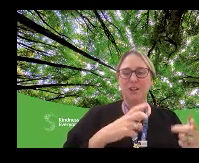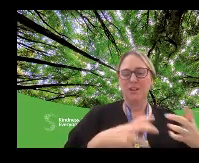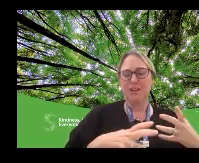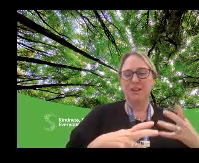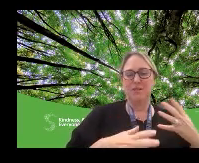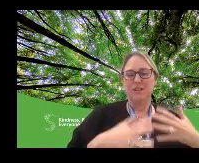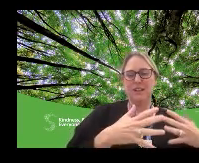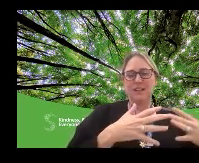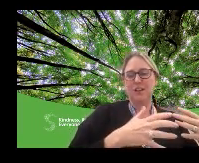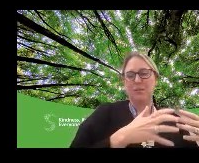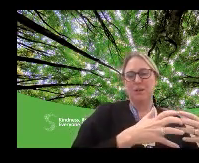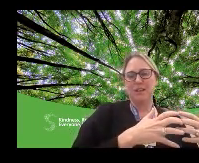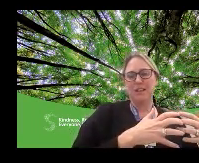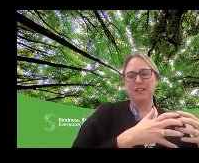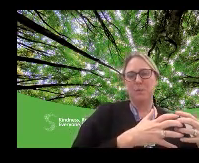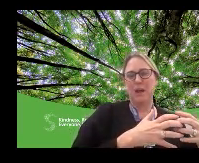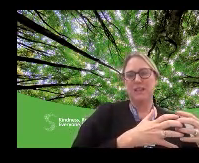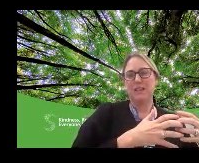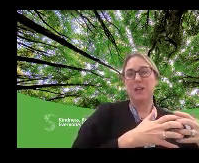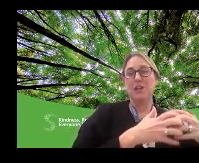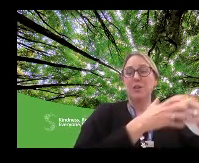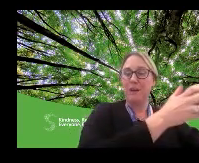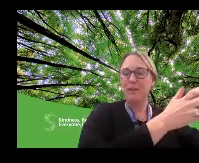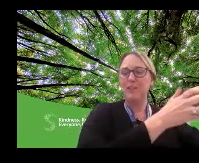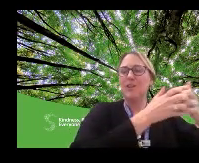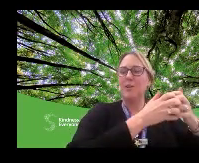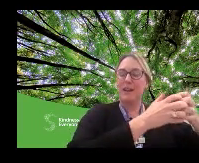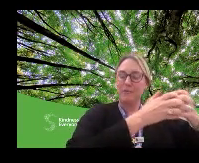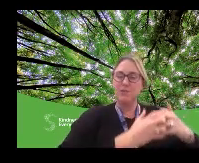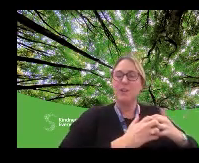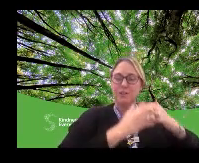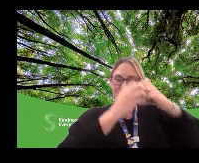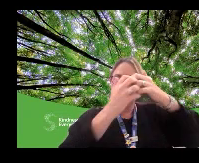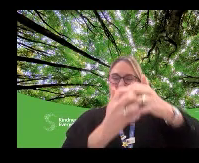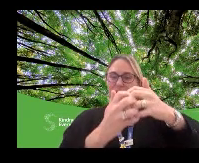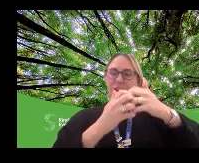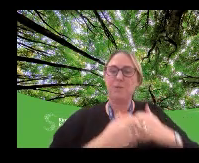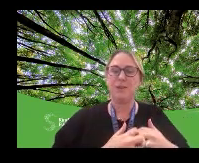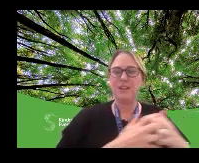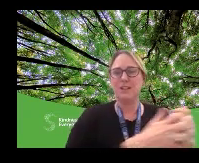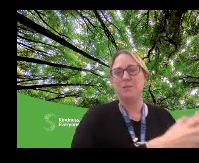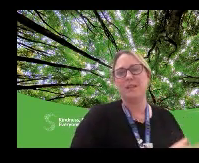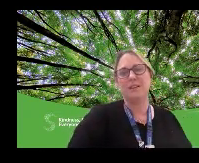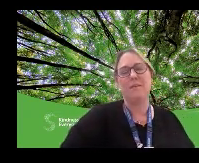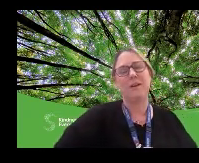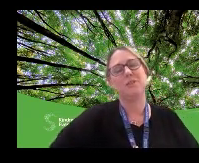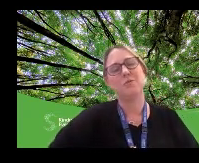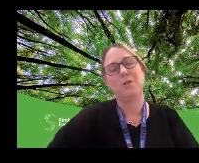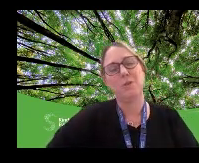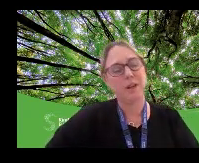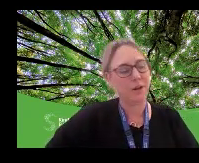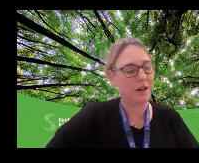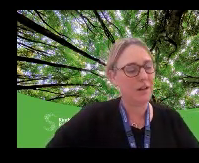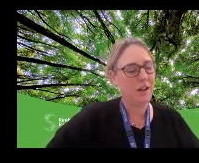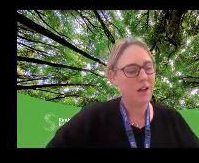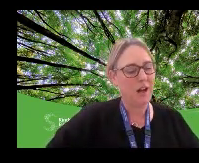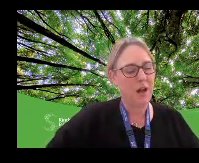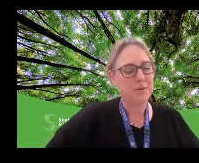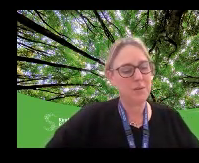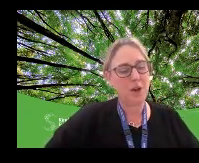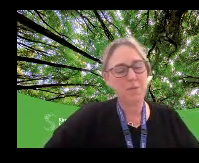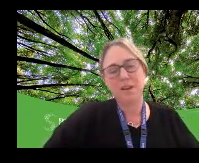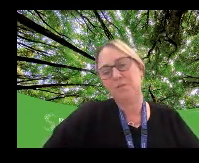conversation, you suddenly start putting things into place that families do, and vice versa. Families can start putting things into place that are happening in school that are working